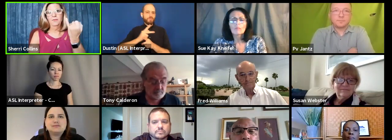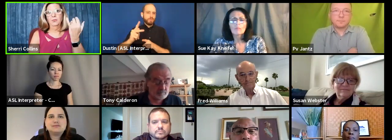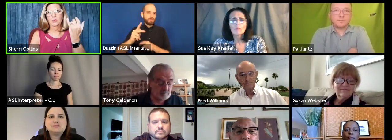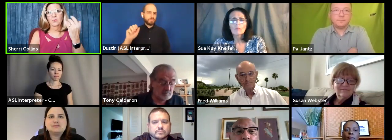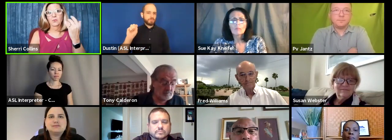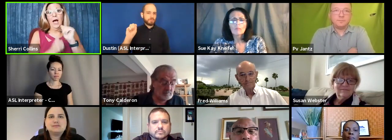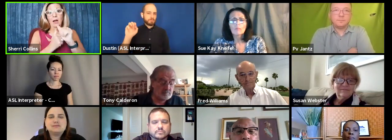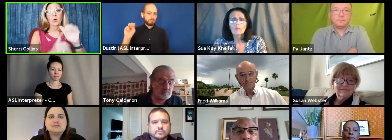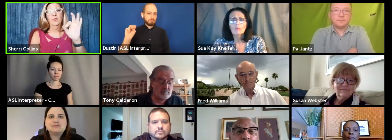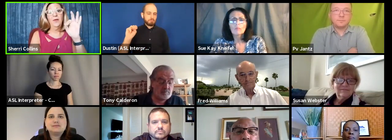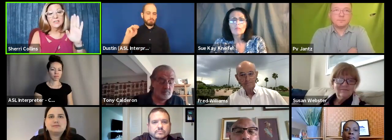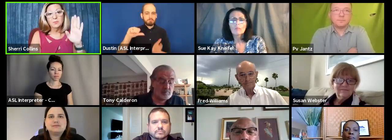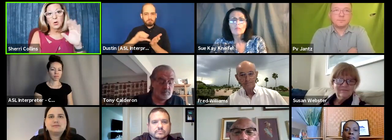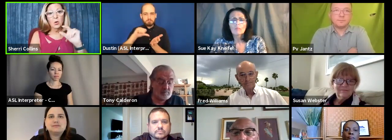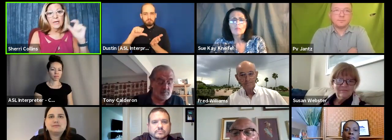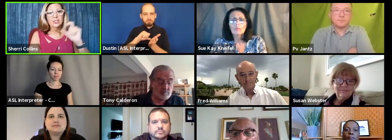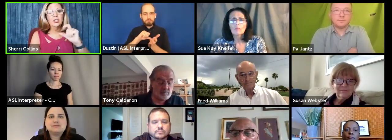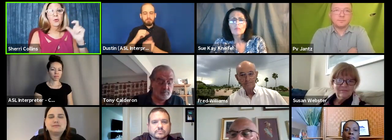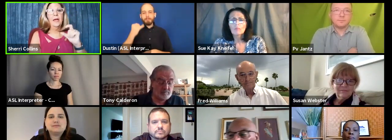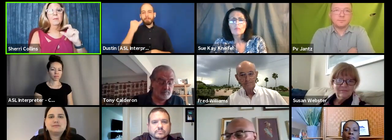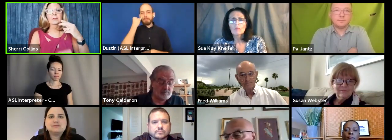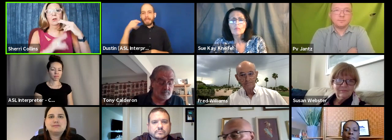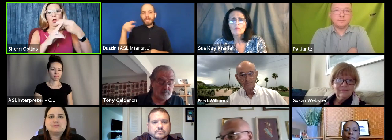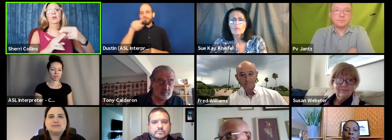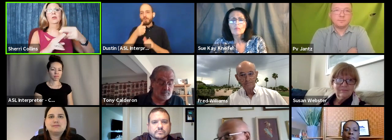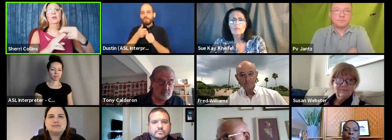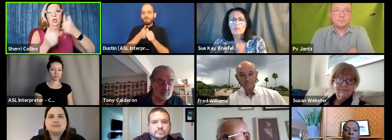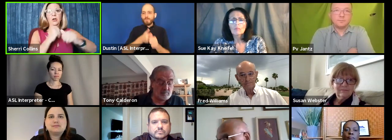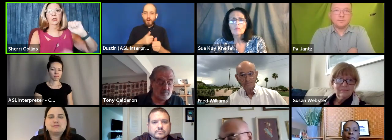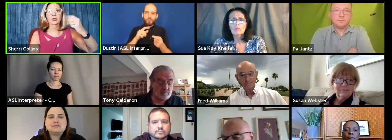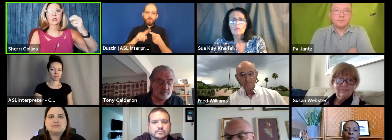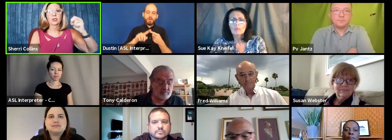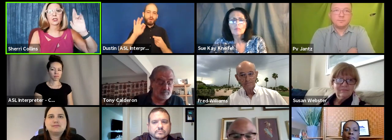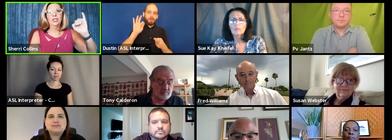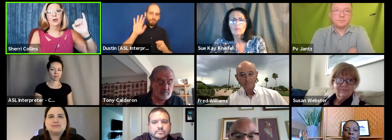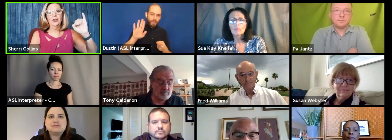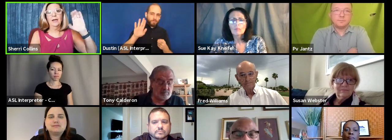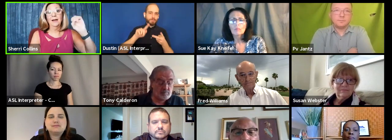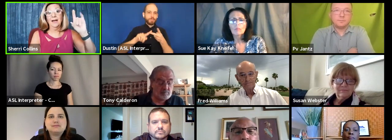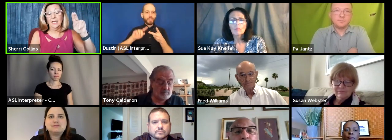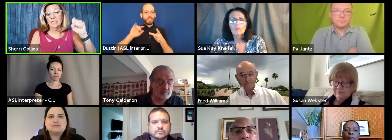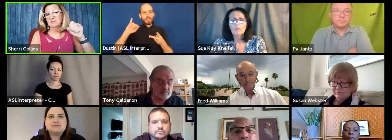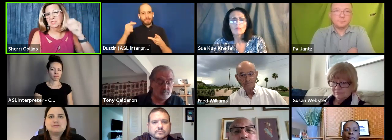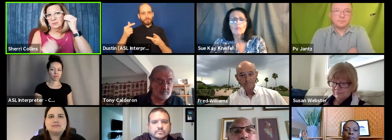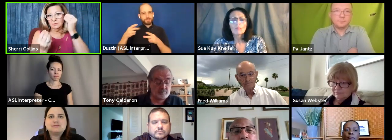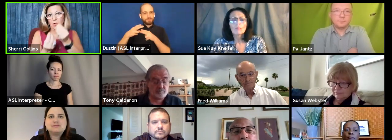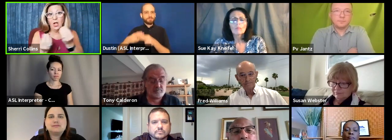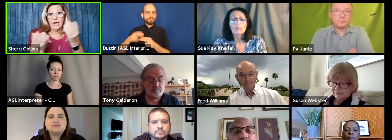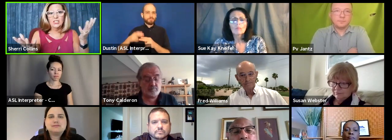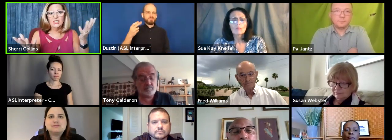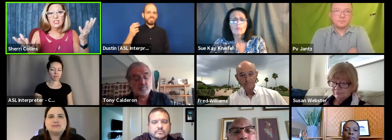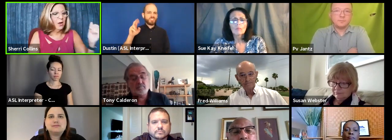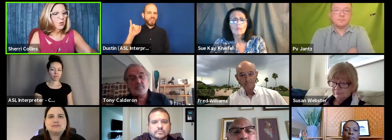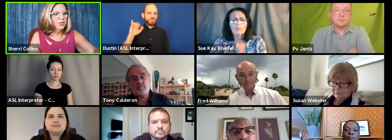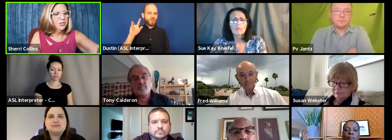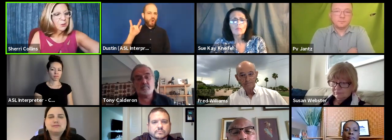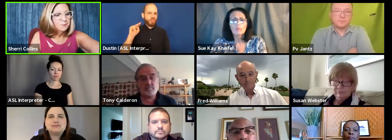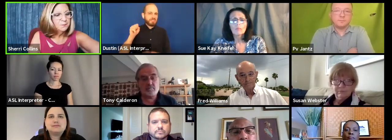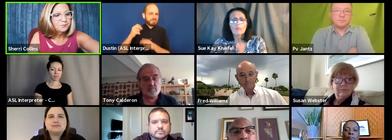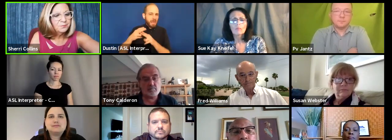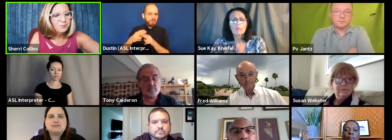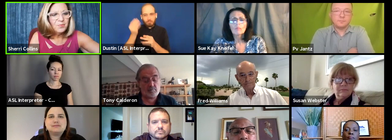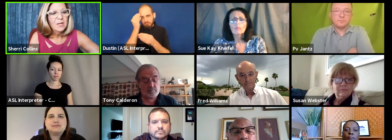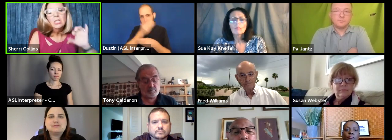If you follow Facebook or Instagram, but it's under Sherry Collins. Just thought I'd share that with